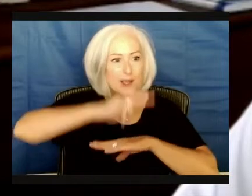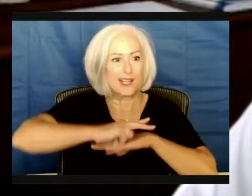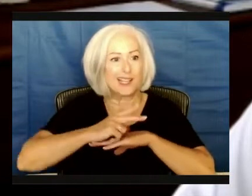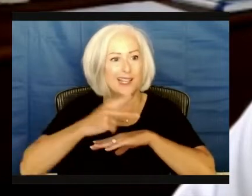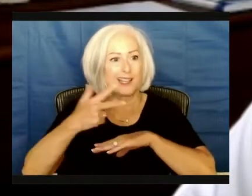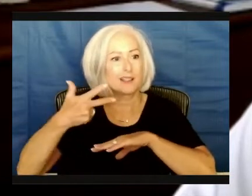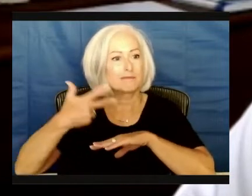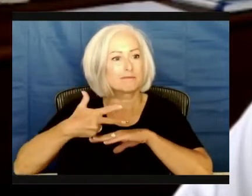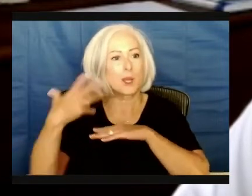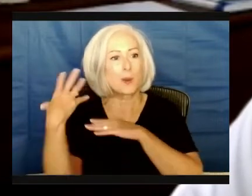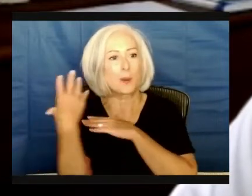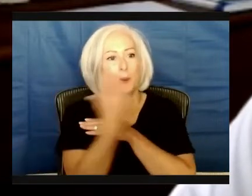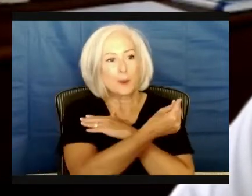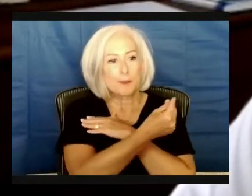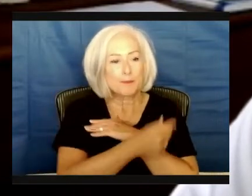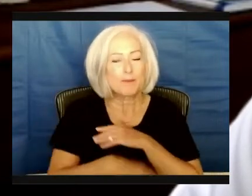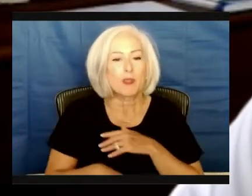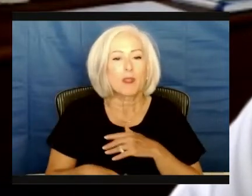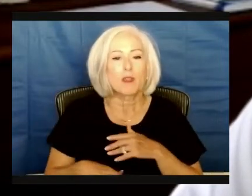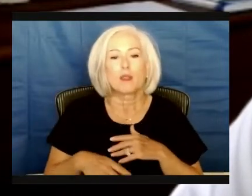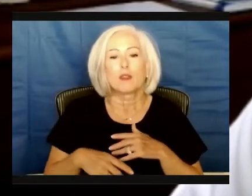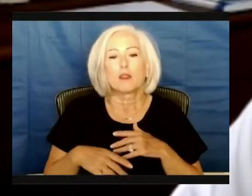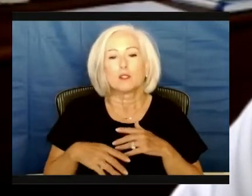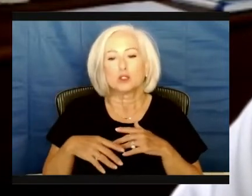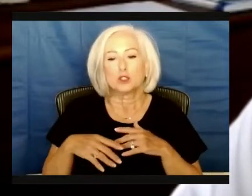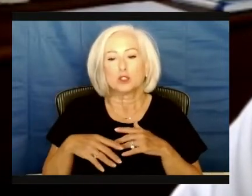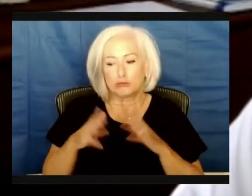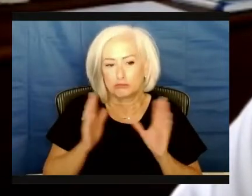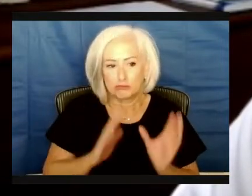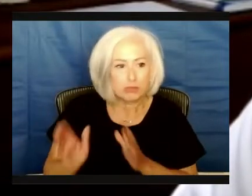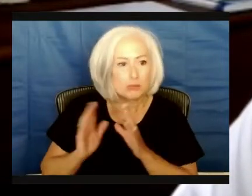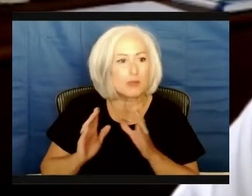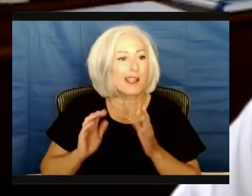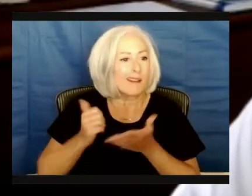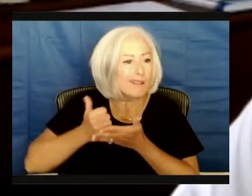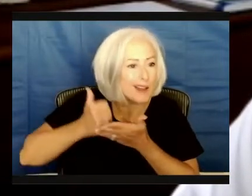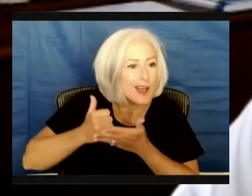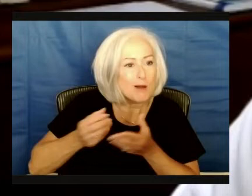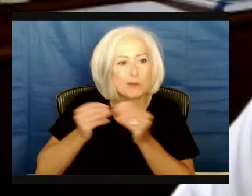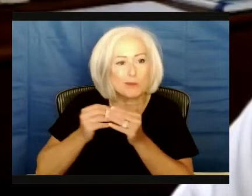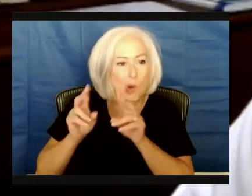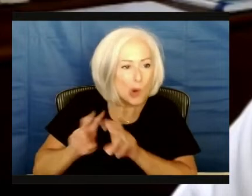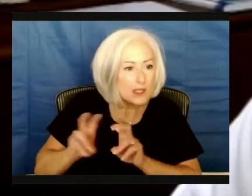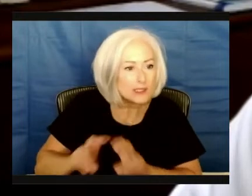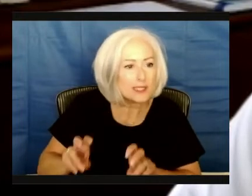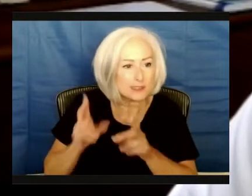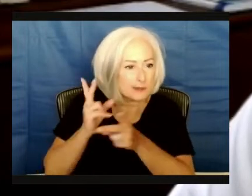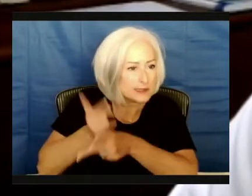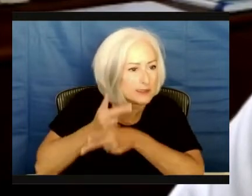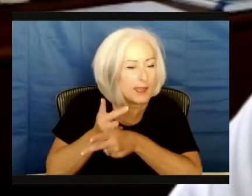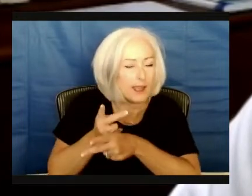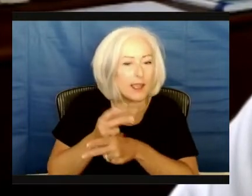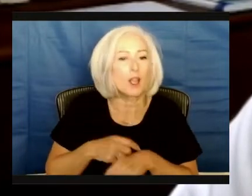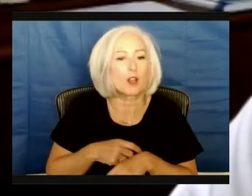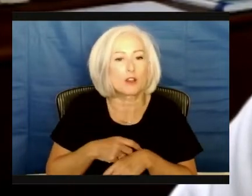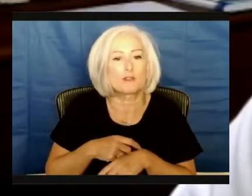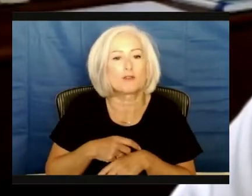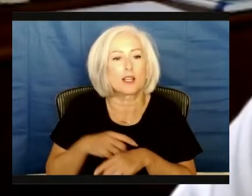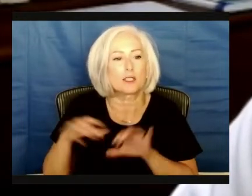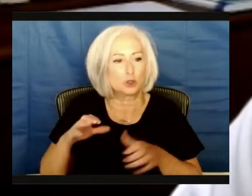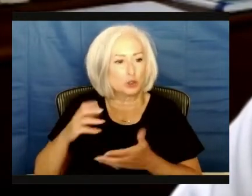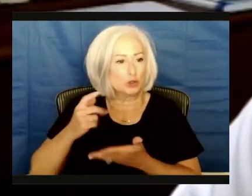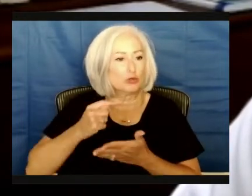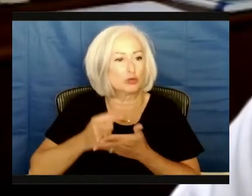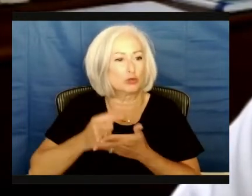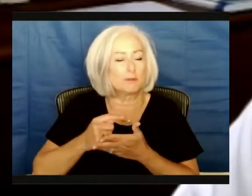casualty collection point to be able to do more detailed assessment and then to complete treatment and transport of